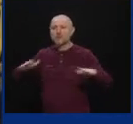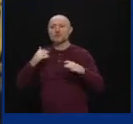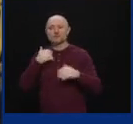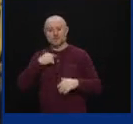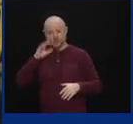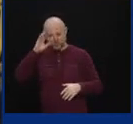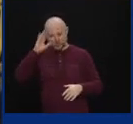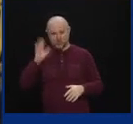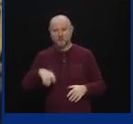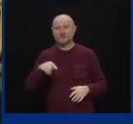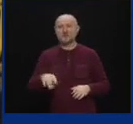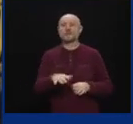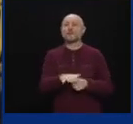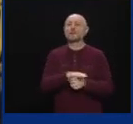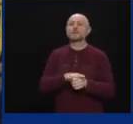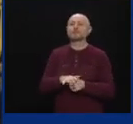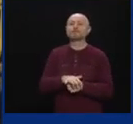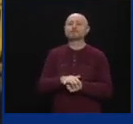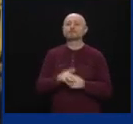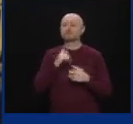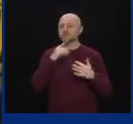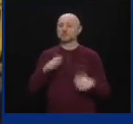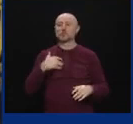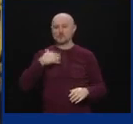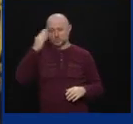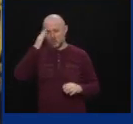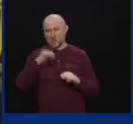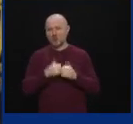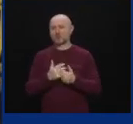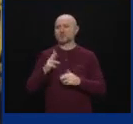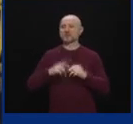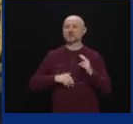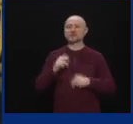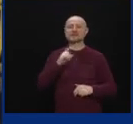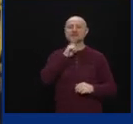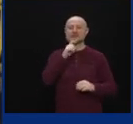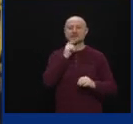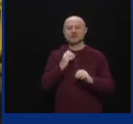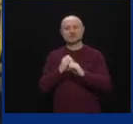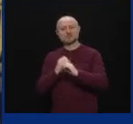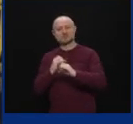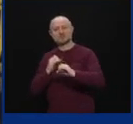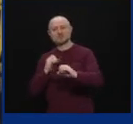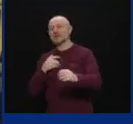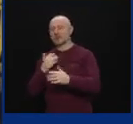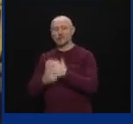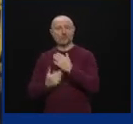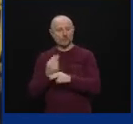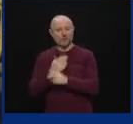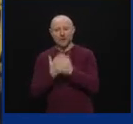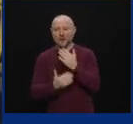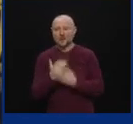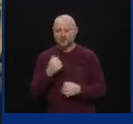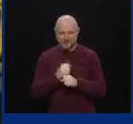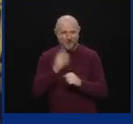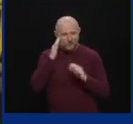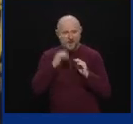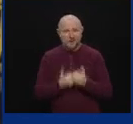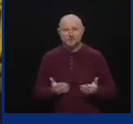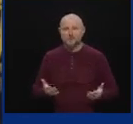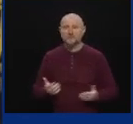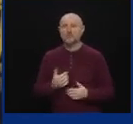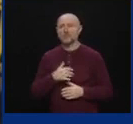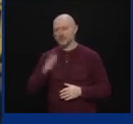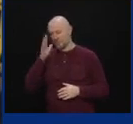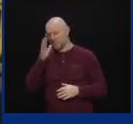manufacturing. It's in our DNA. We know how to build steel. We know how to build with our hands and make projects that'll sustain whatever